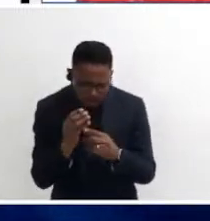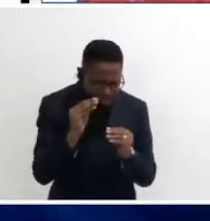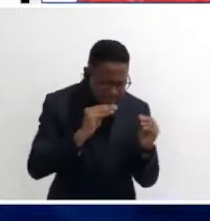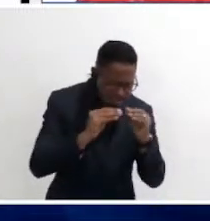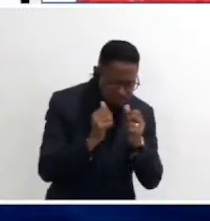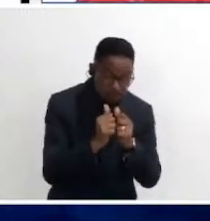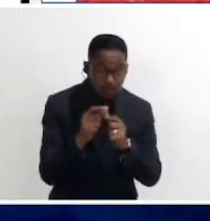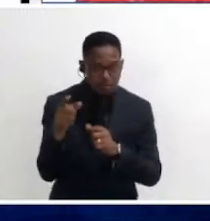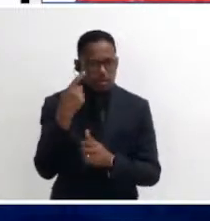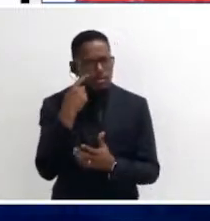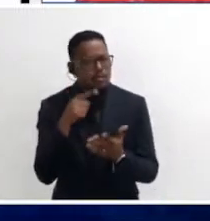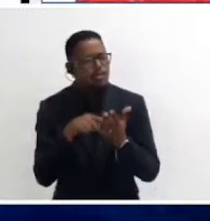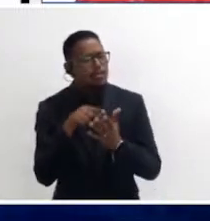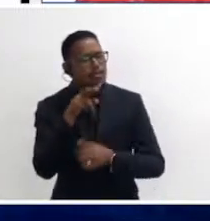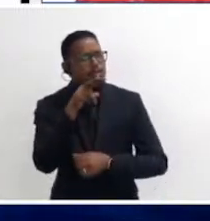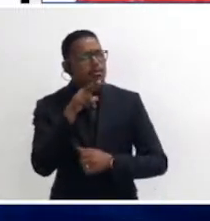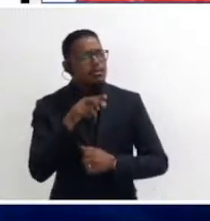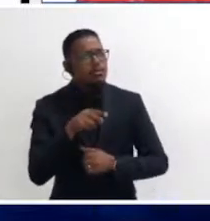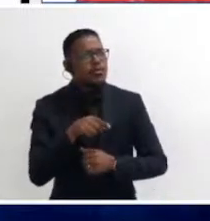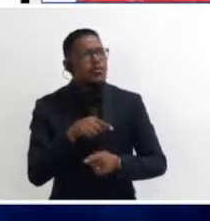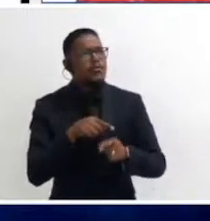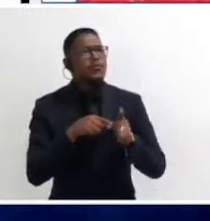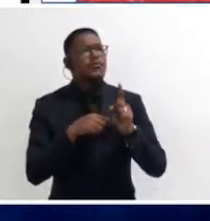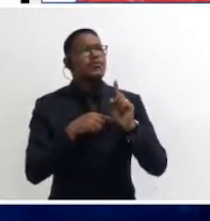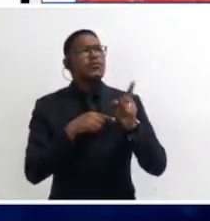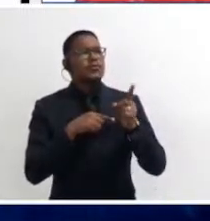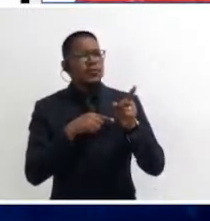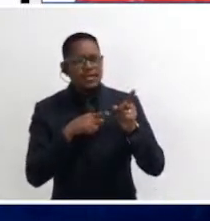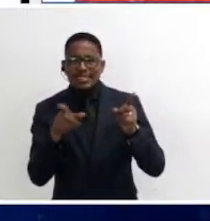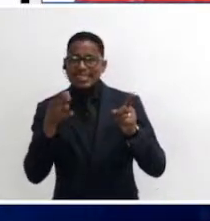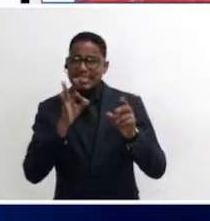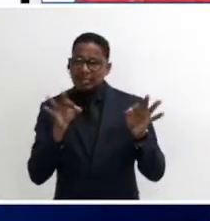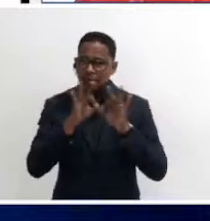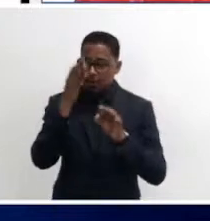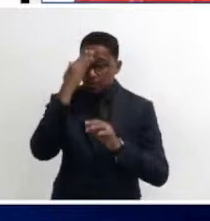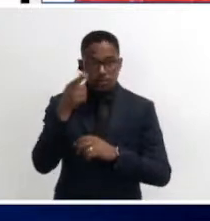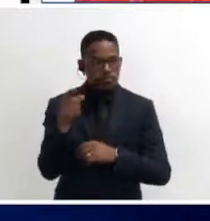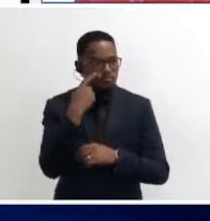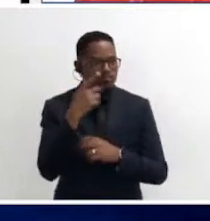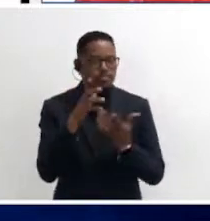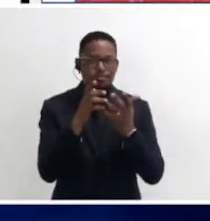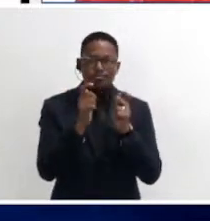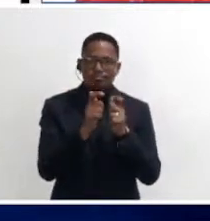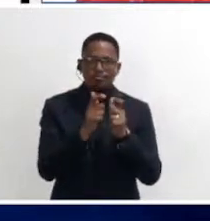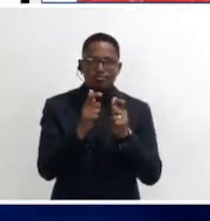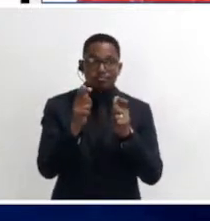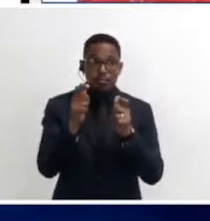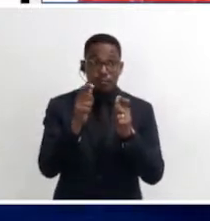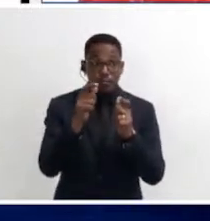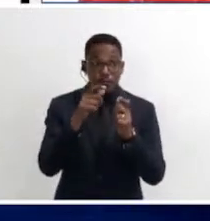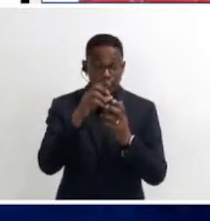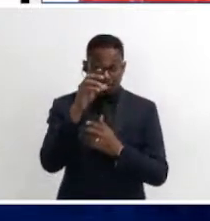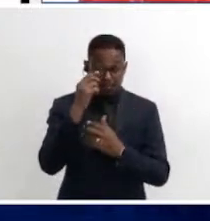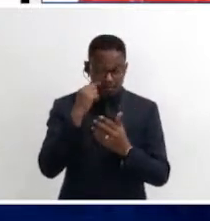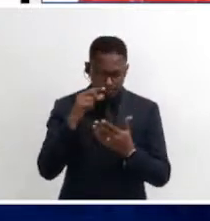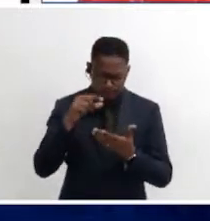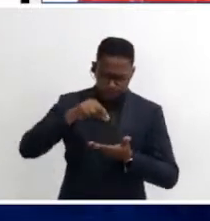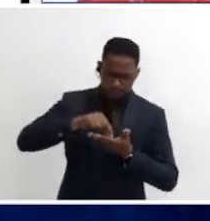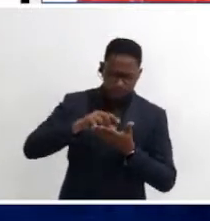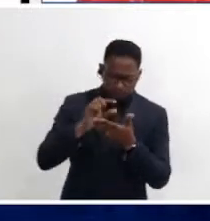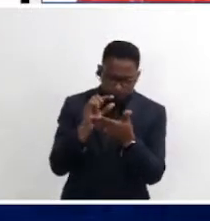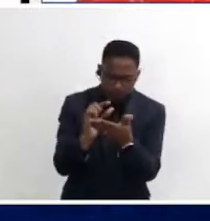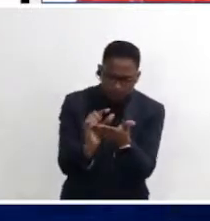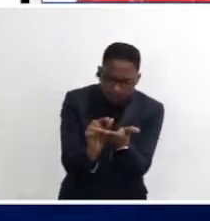that component is just by the size of it on the PC board that's in that phone.